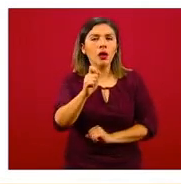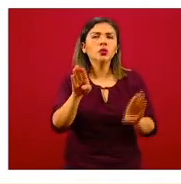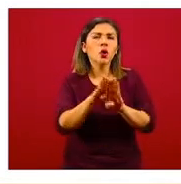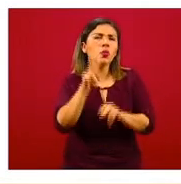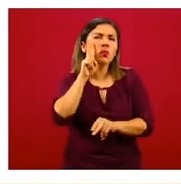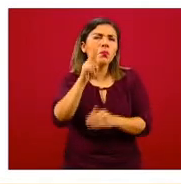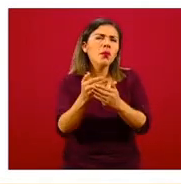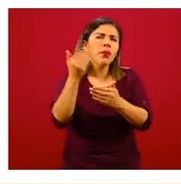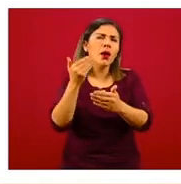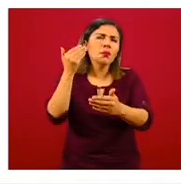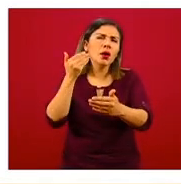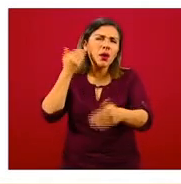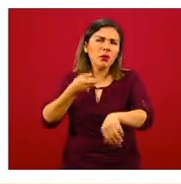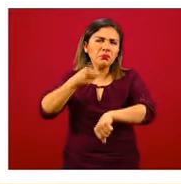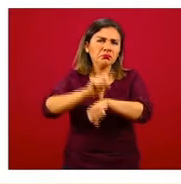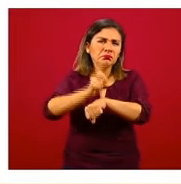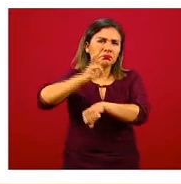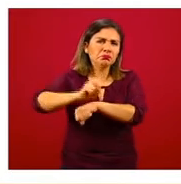the world.